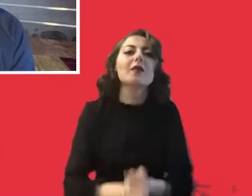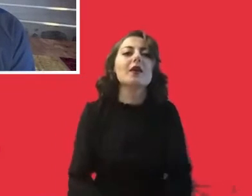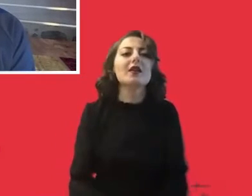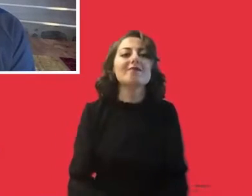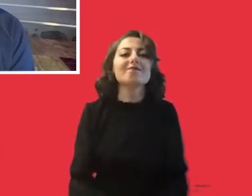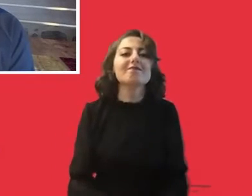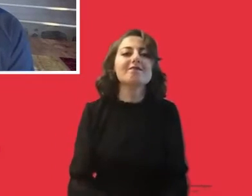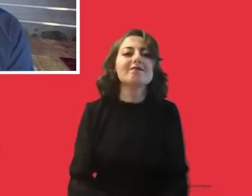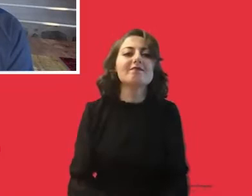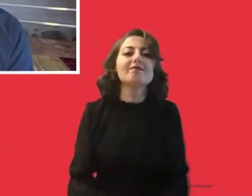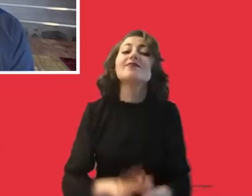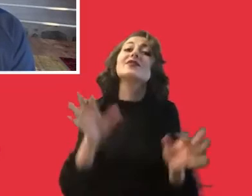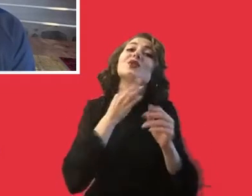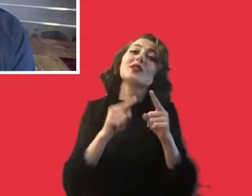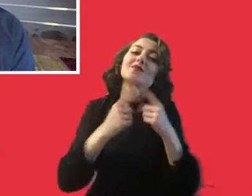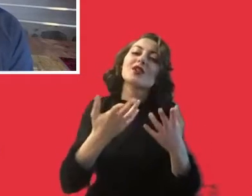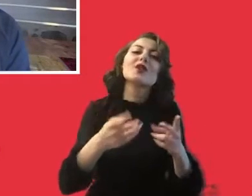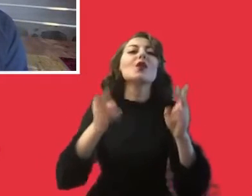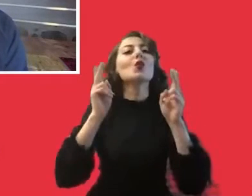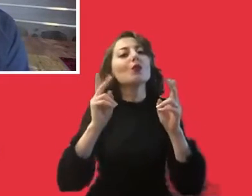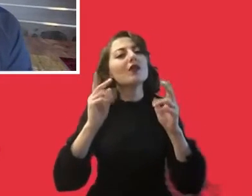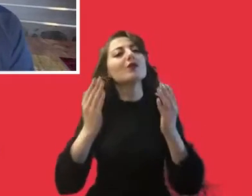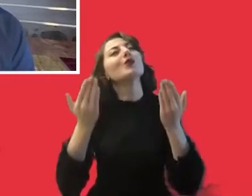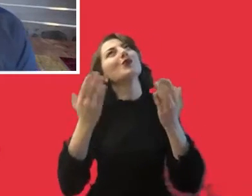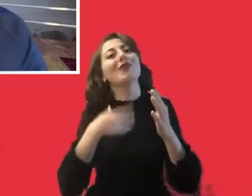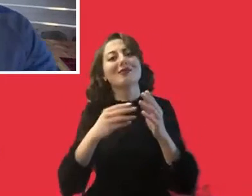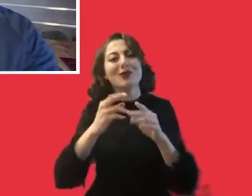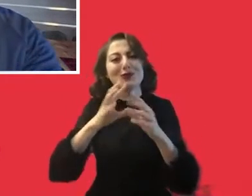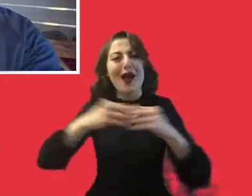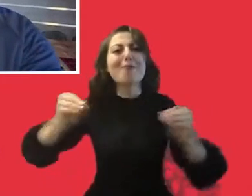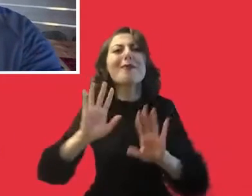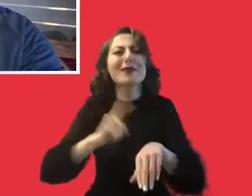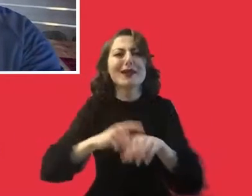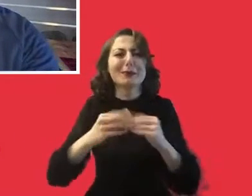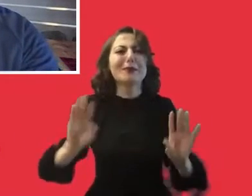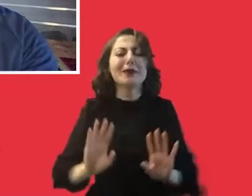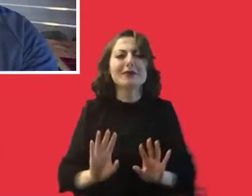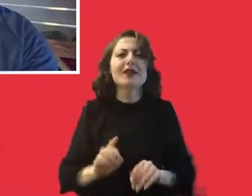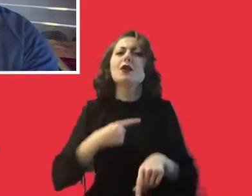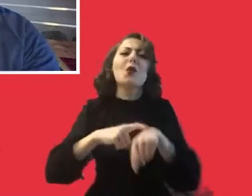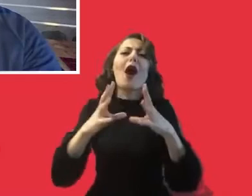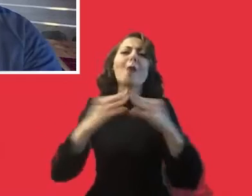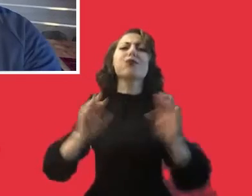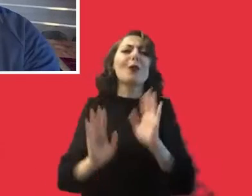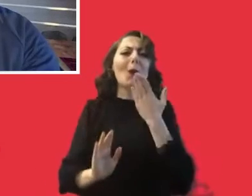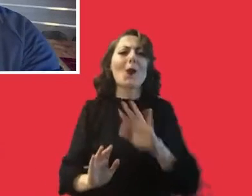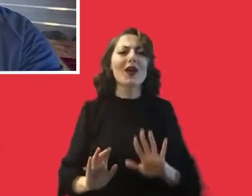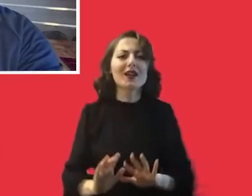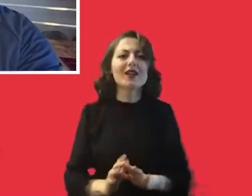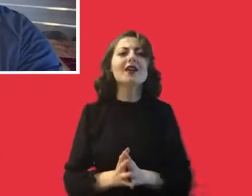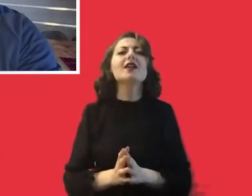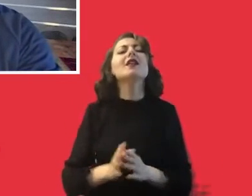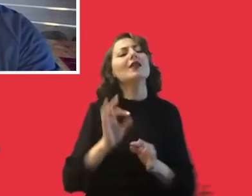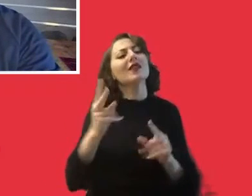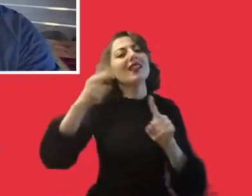we're trying to extend that within the society, and I hope that I'm good with my timing. No, you're very good with the timing. Thank you for